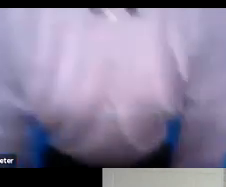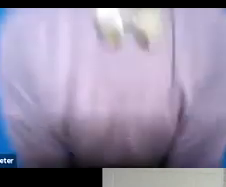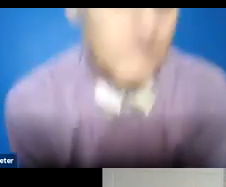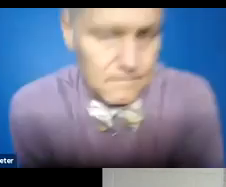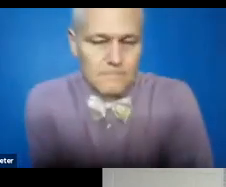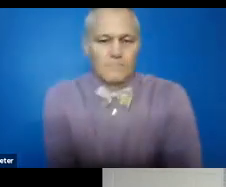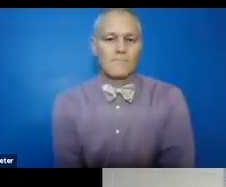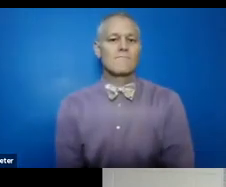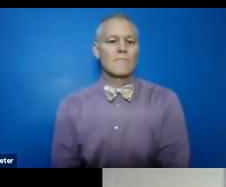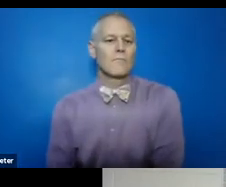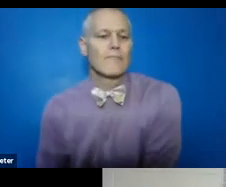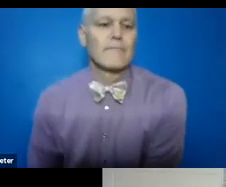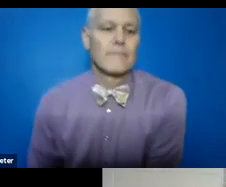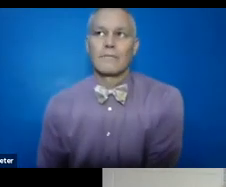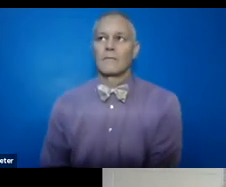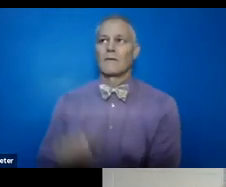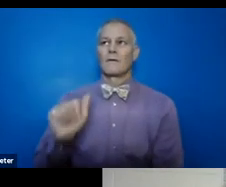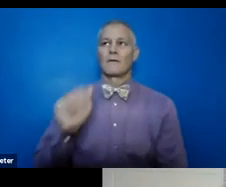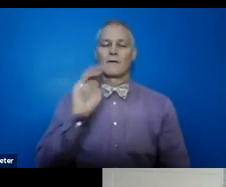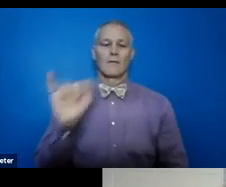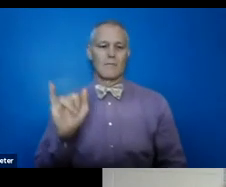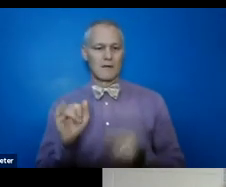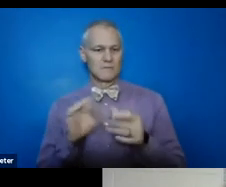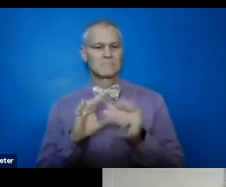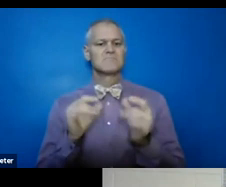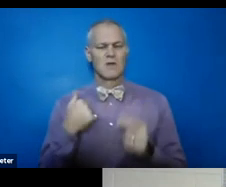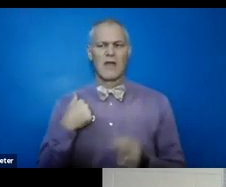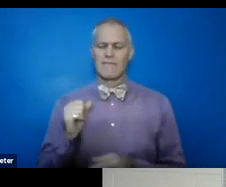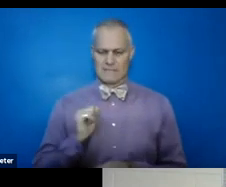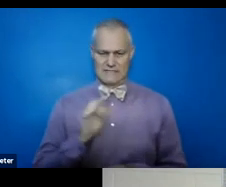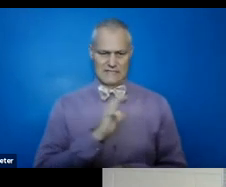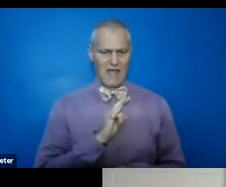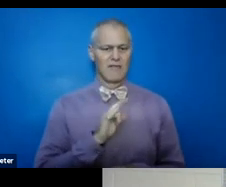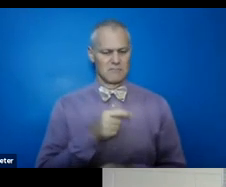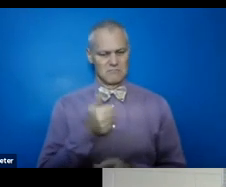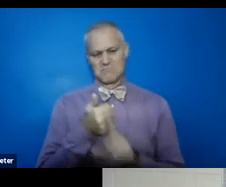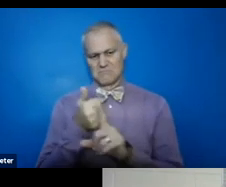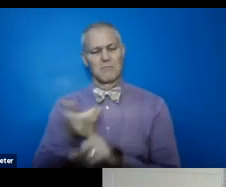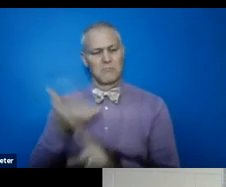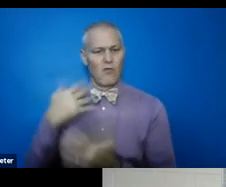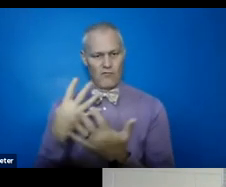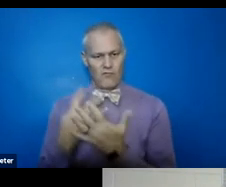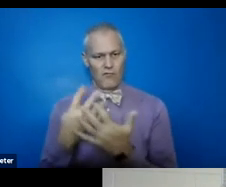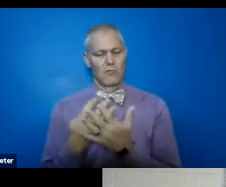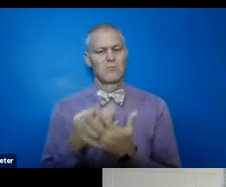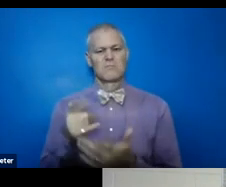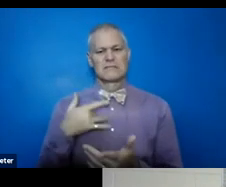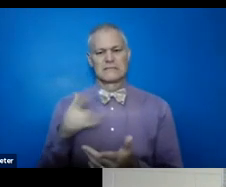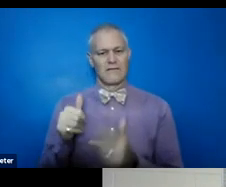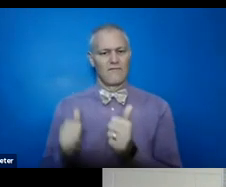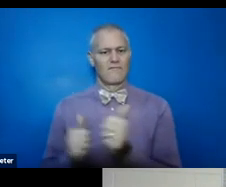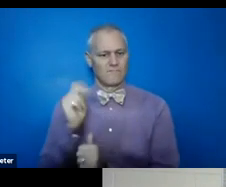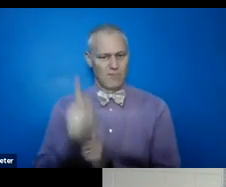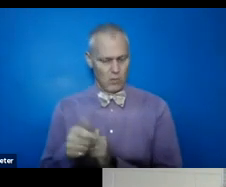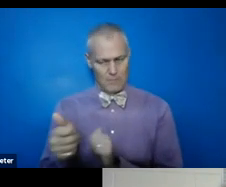We have somebody on staff who's formerly incarcerated, and he does most of our follow-up for us. So